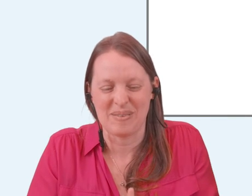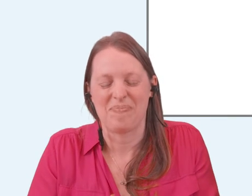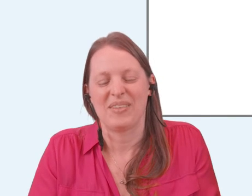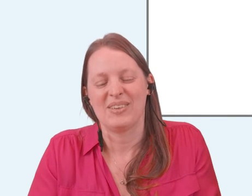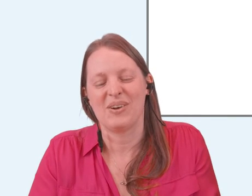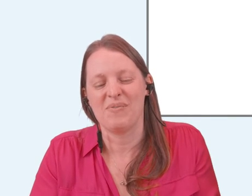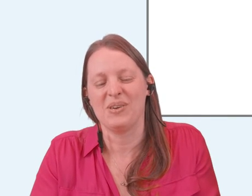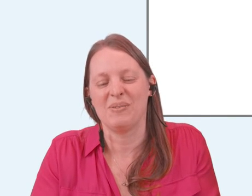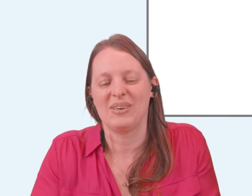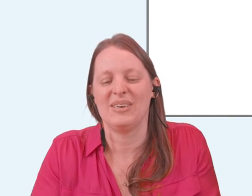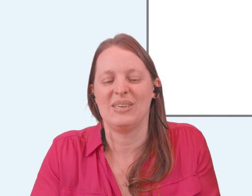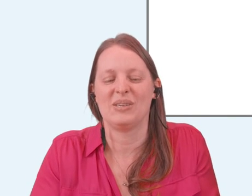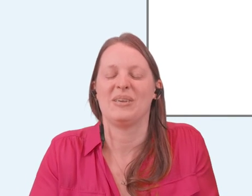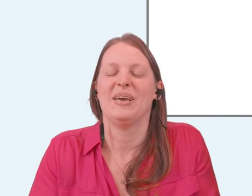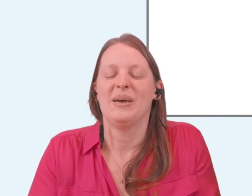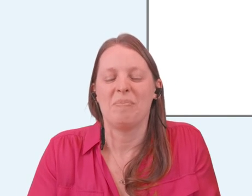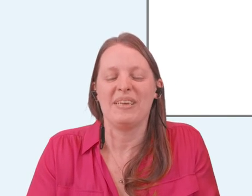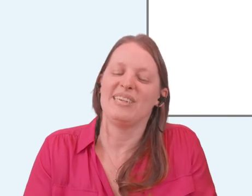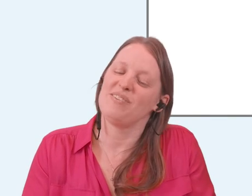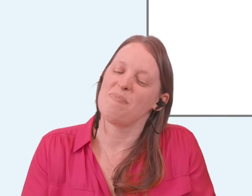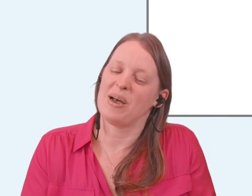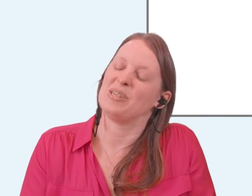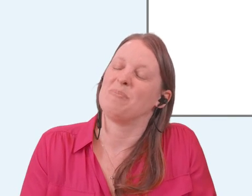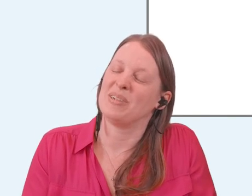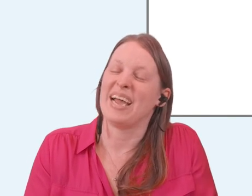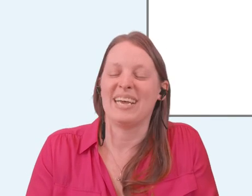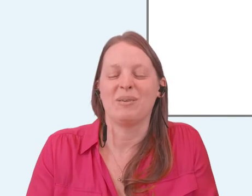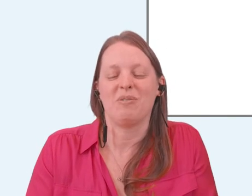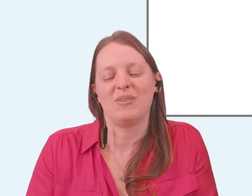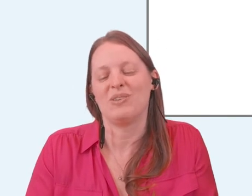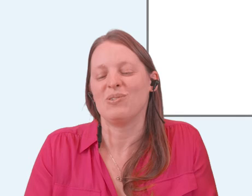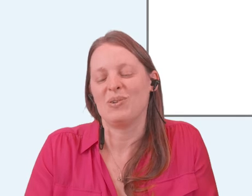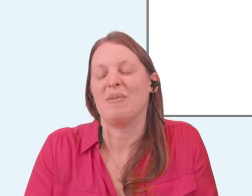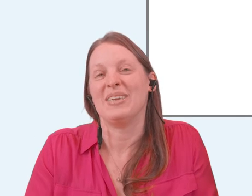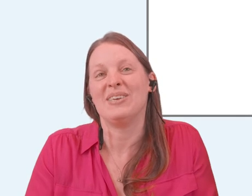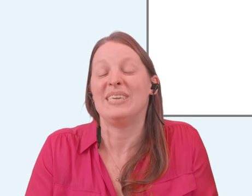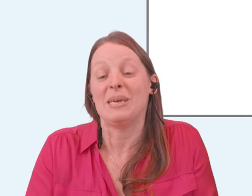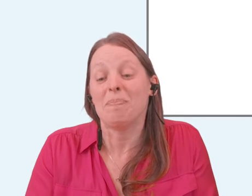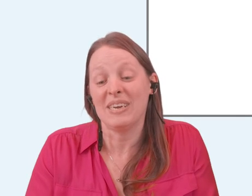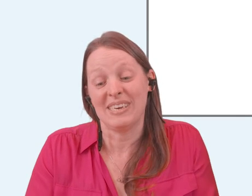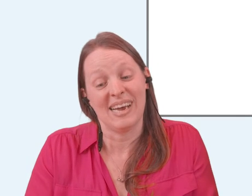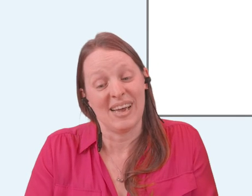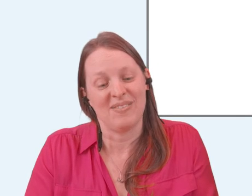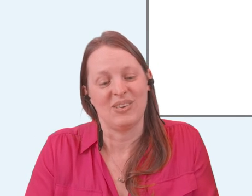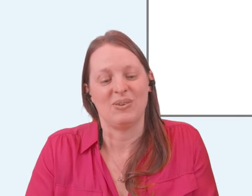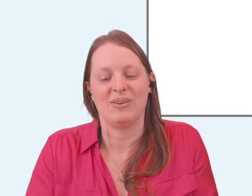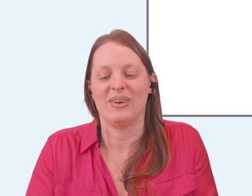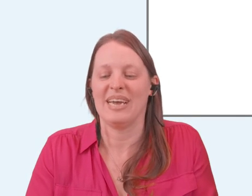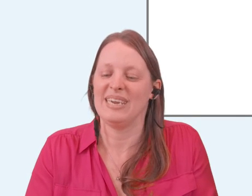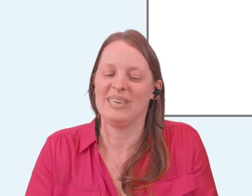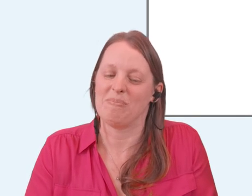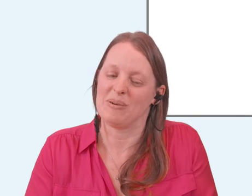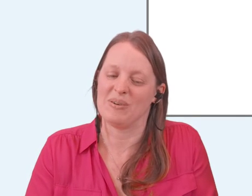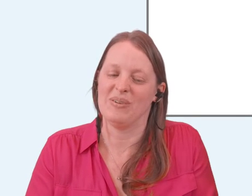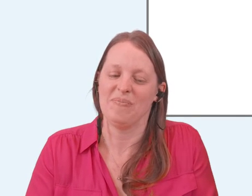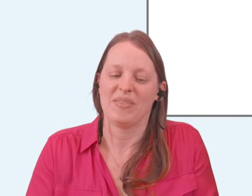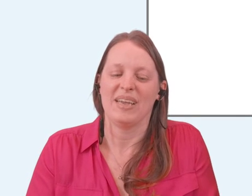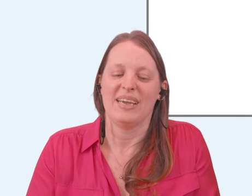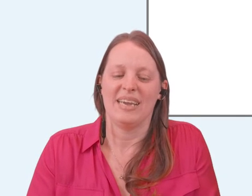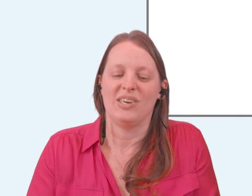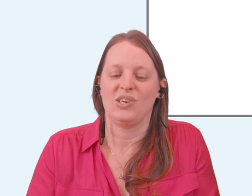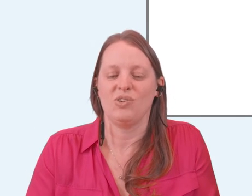answers. So our first question is, please, if possible, ask Professor Zuma to deeply dive into an